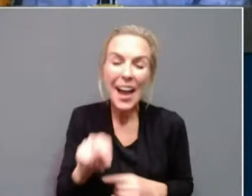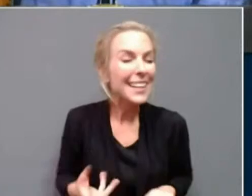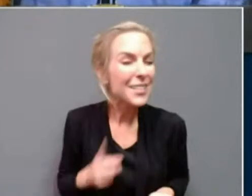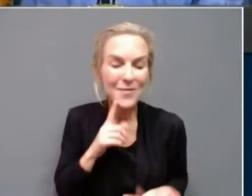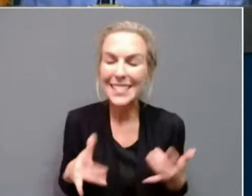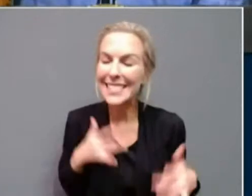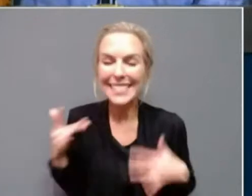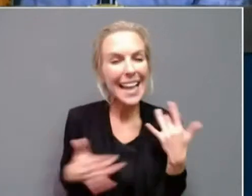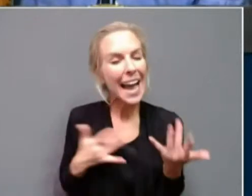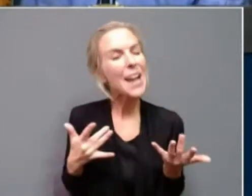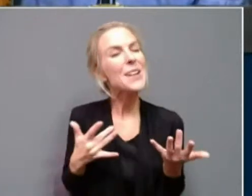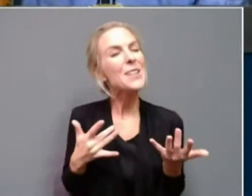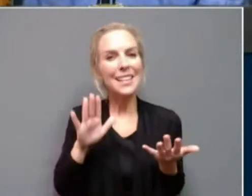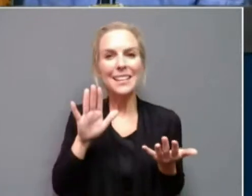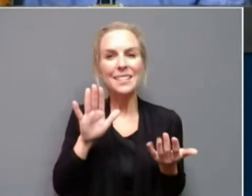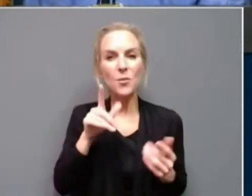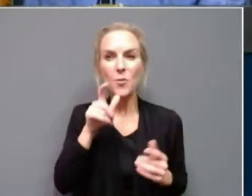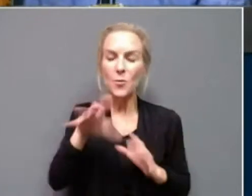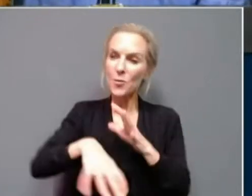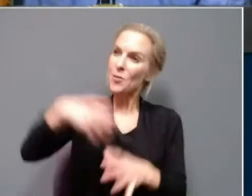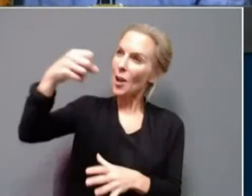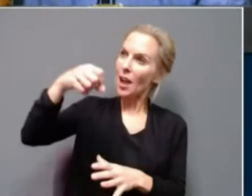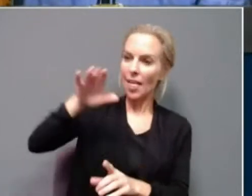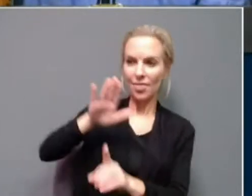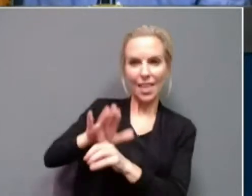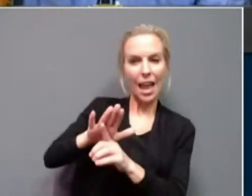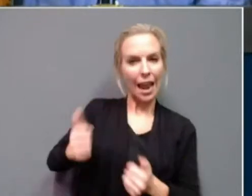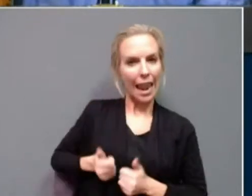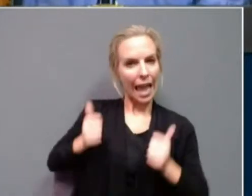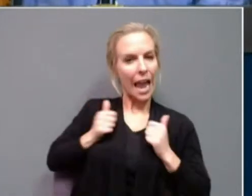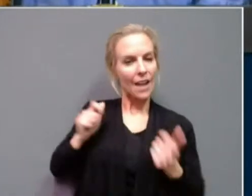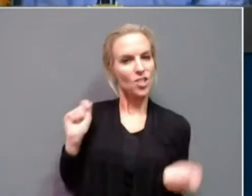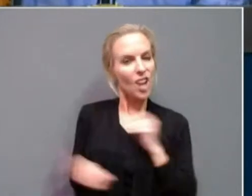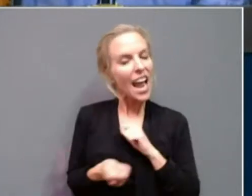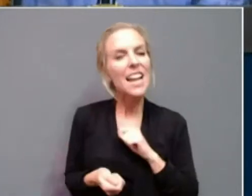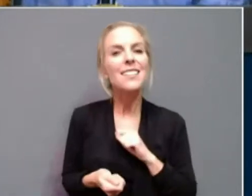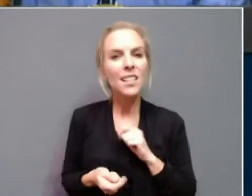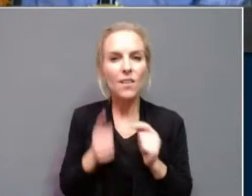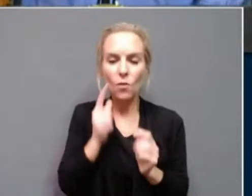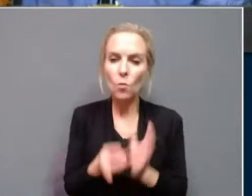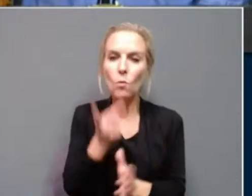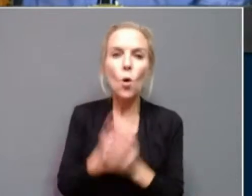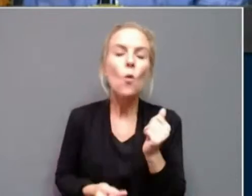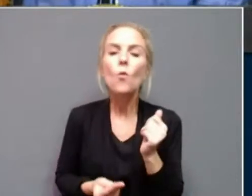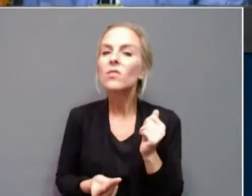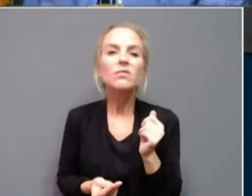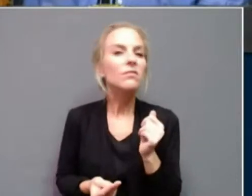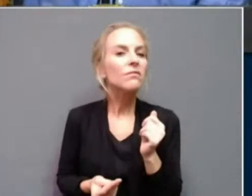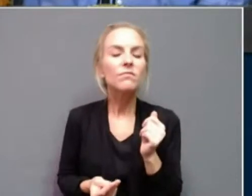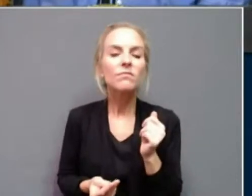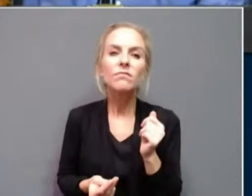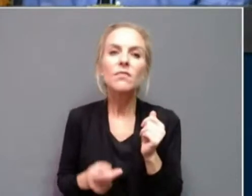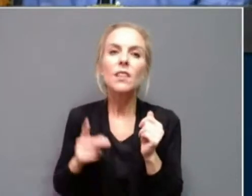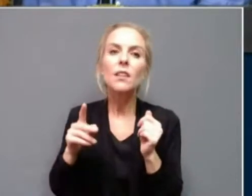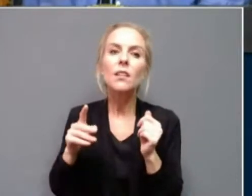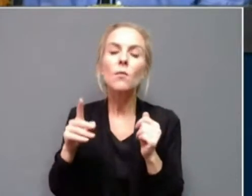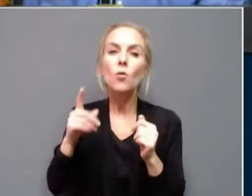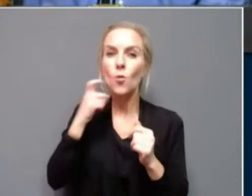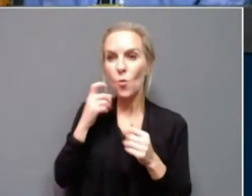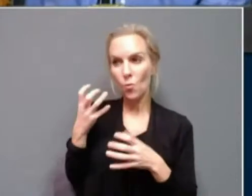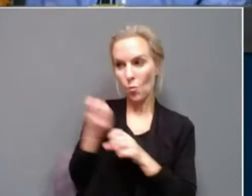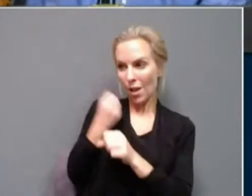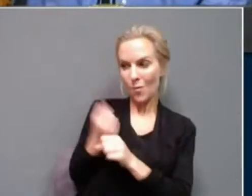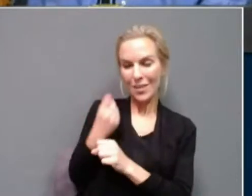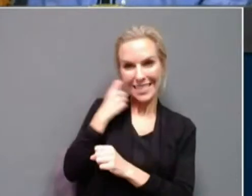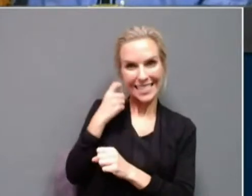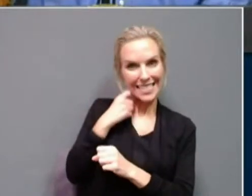to see how their lives are going to change, but both individuals did it because it was the right thing to do. And they